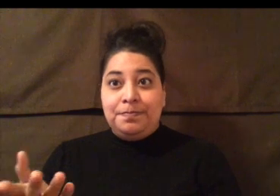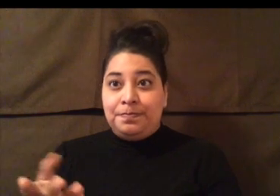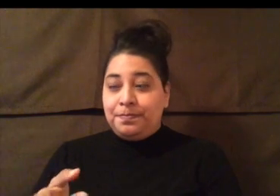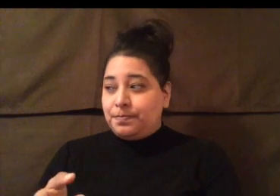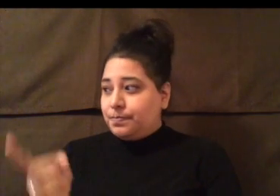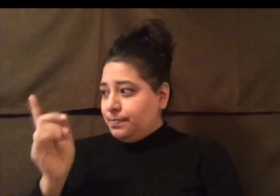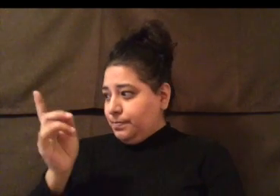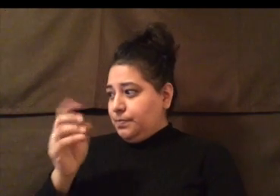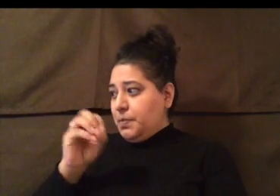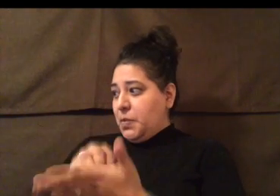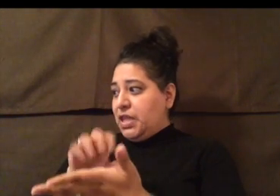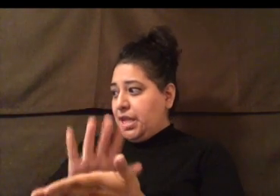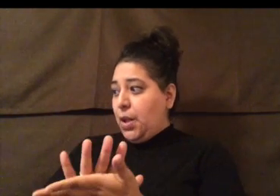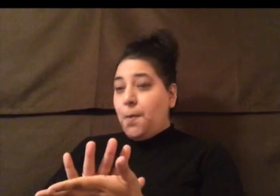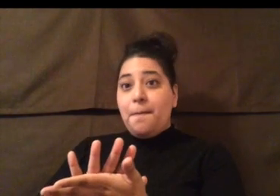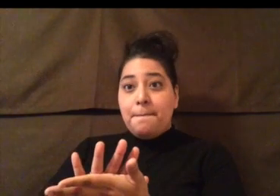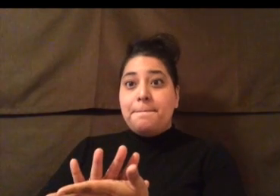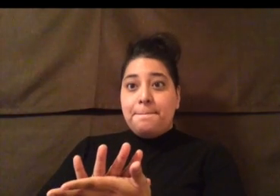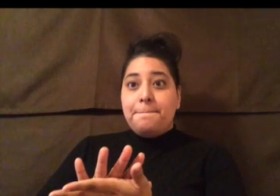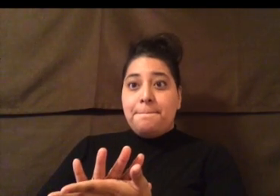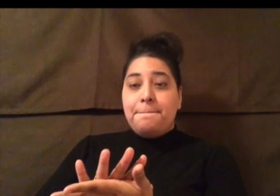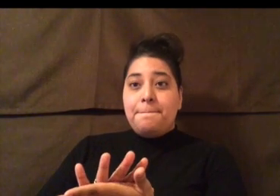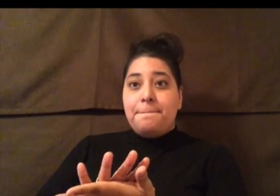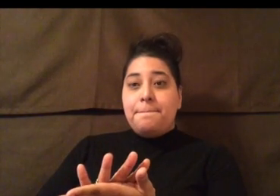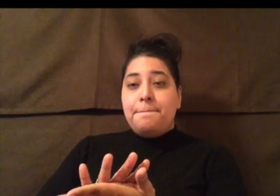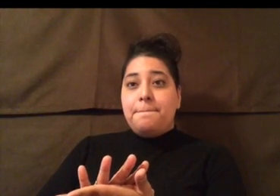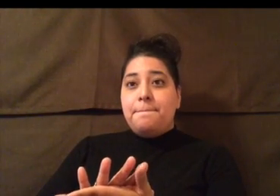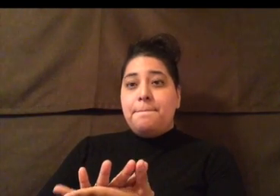And if I add those up, that's going to give me